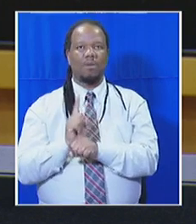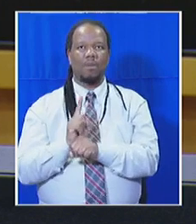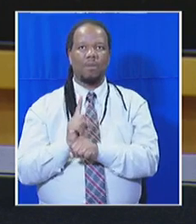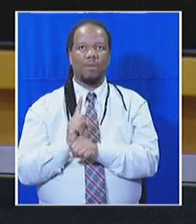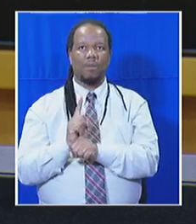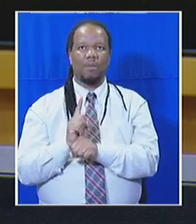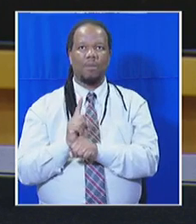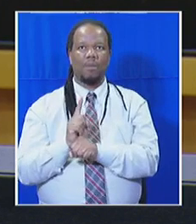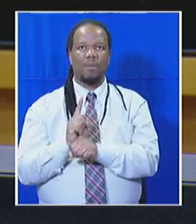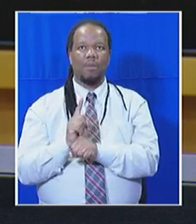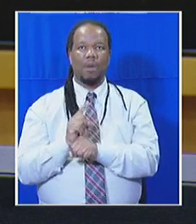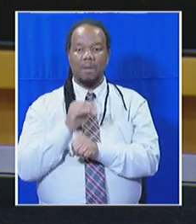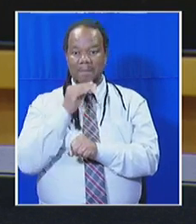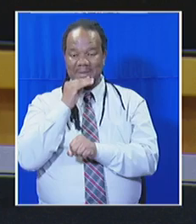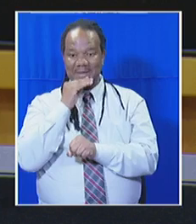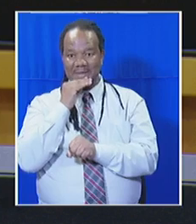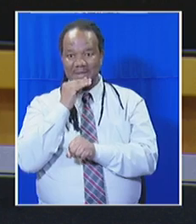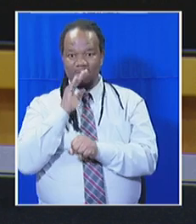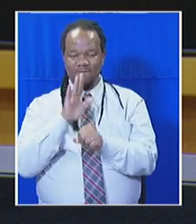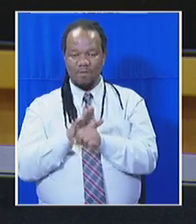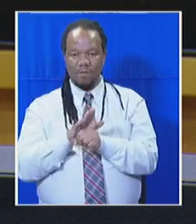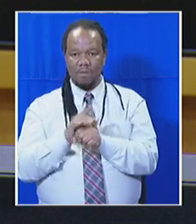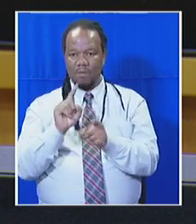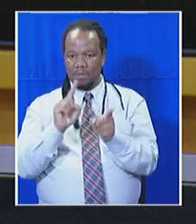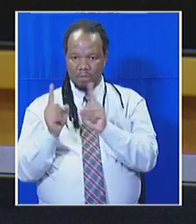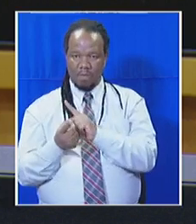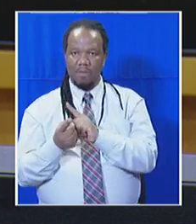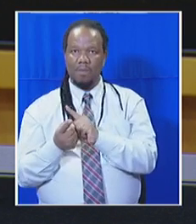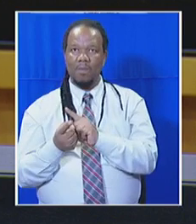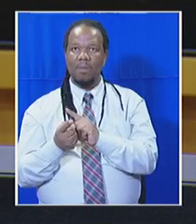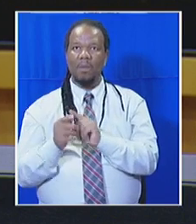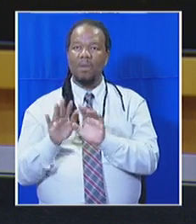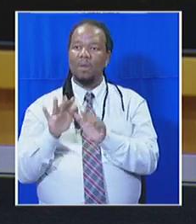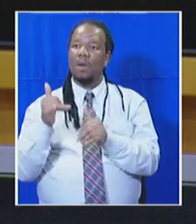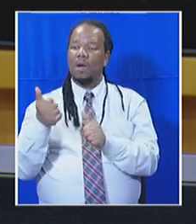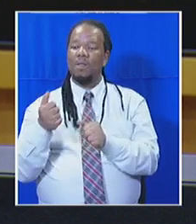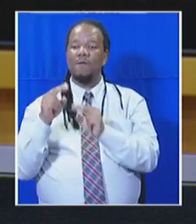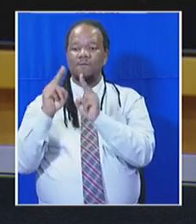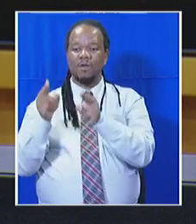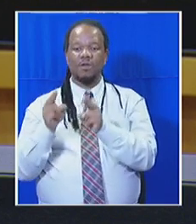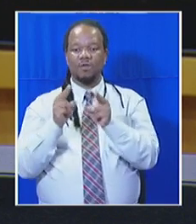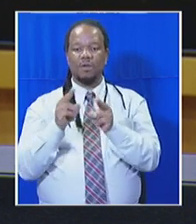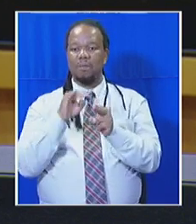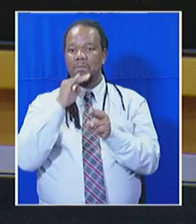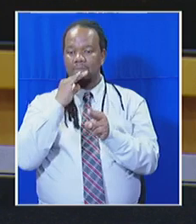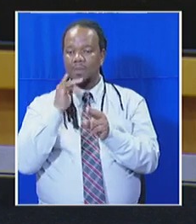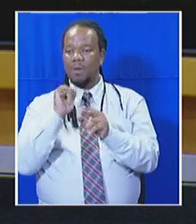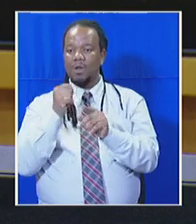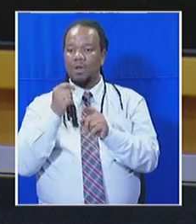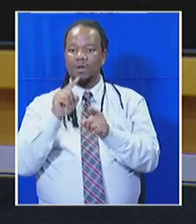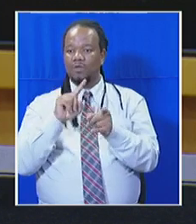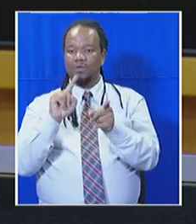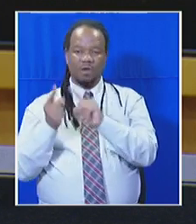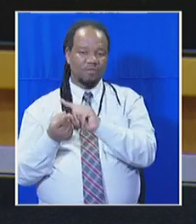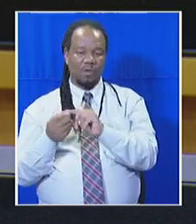in terms of transformation. We have federations that have not transformed. And there's a whole lot of